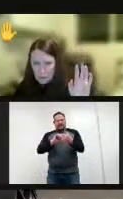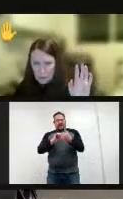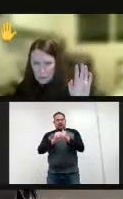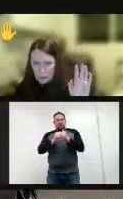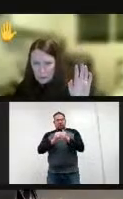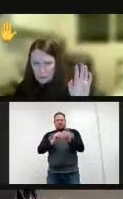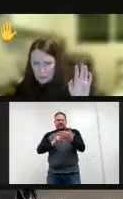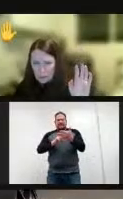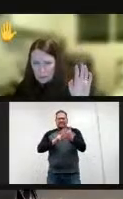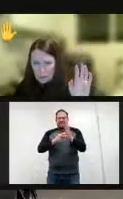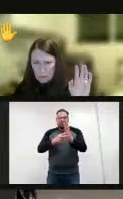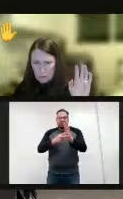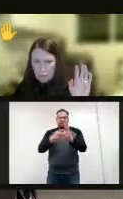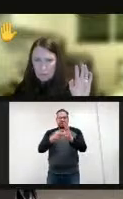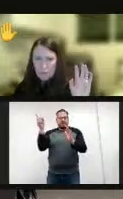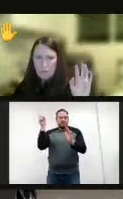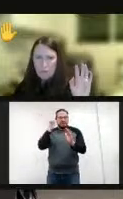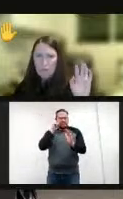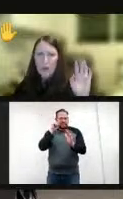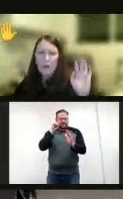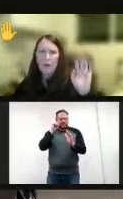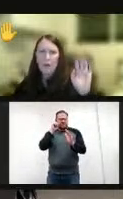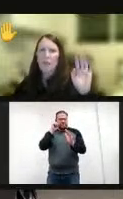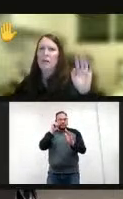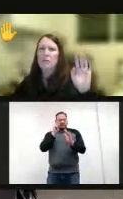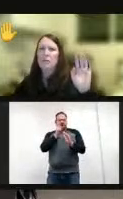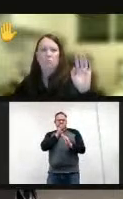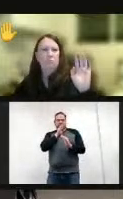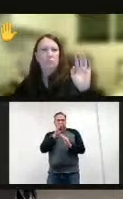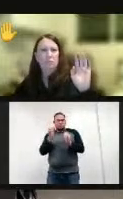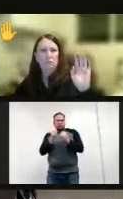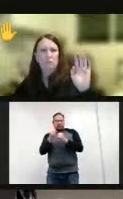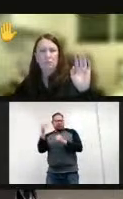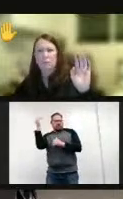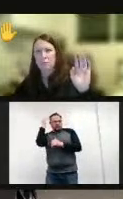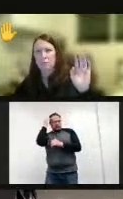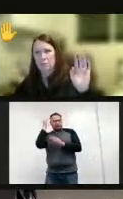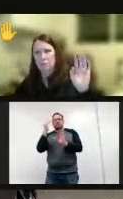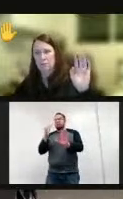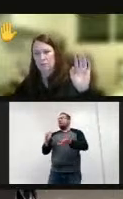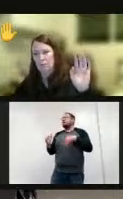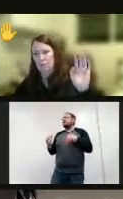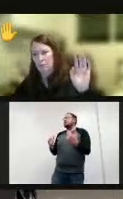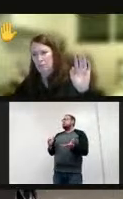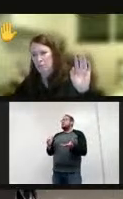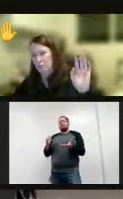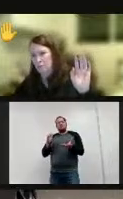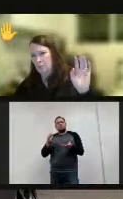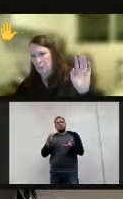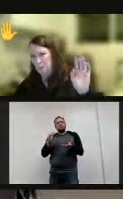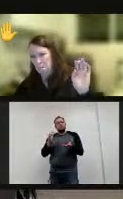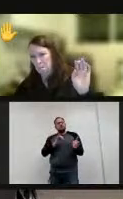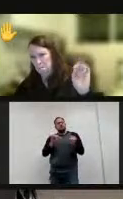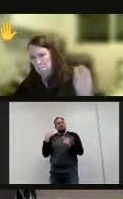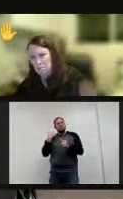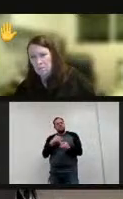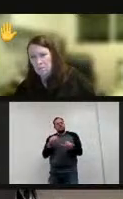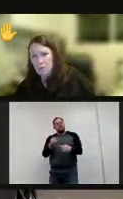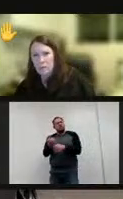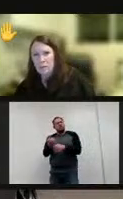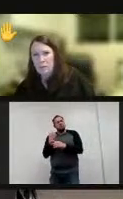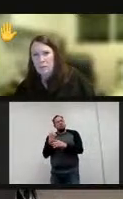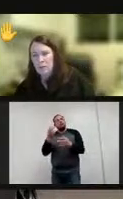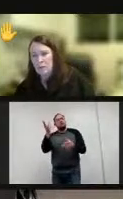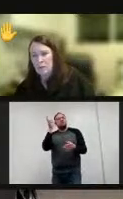listen and speak knowledgeably. And one, to the extent I think something that we did last year was, you know, listening